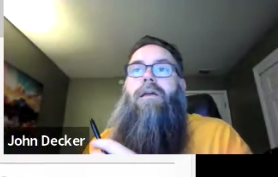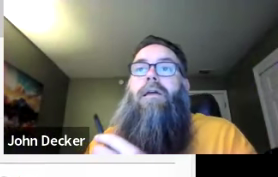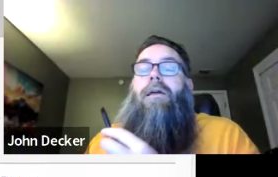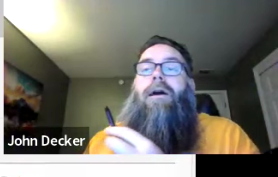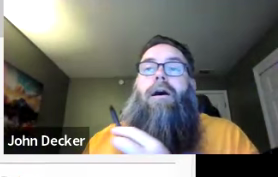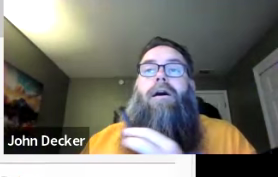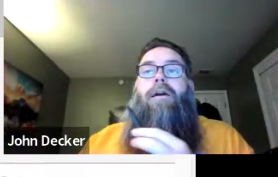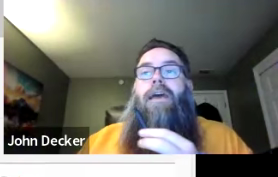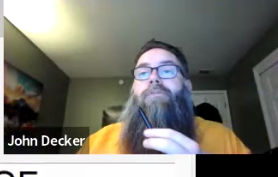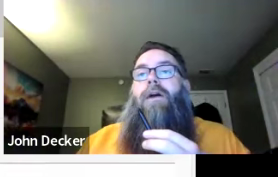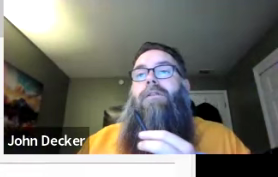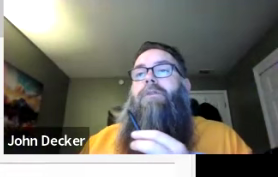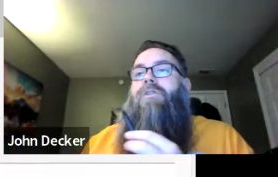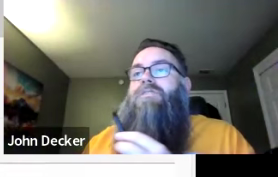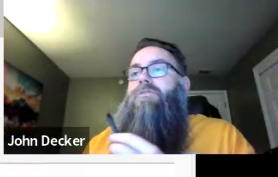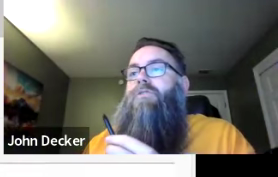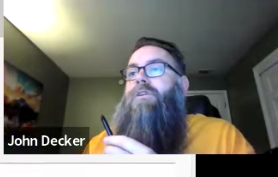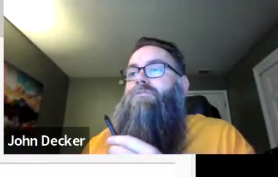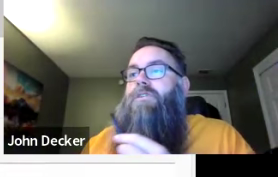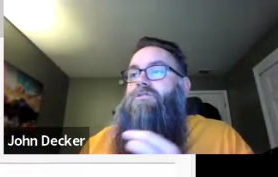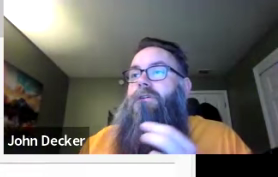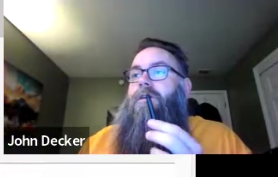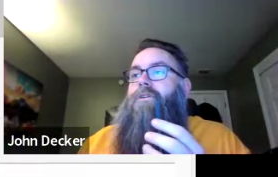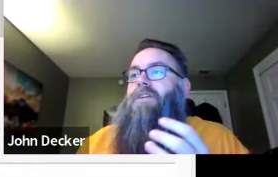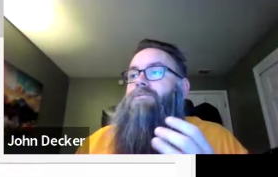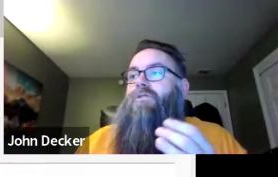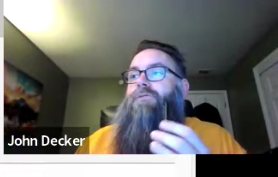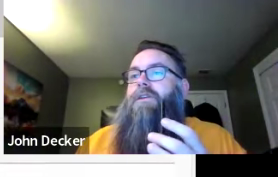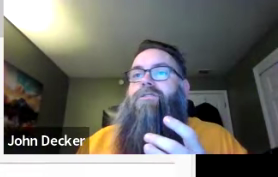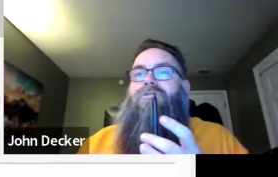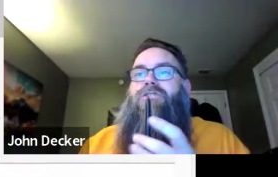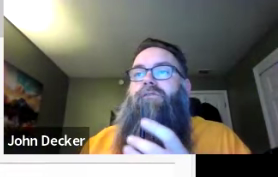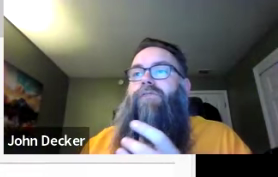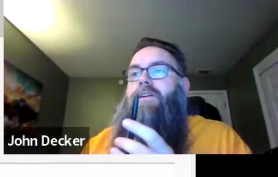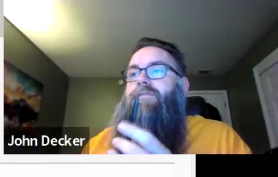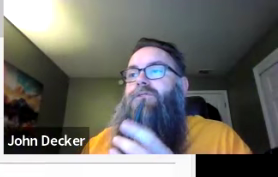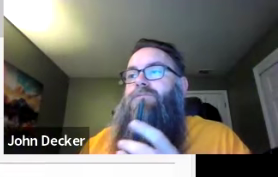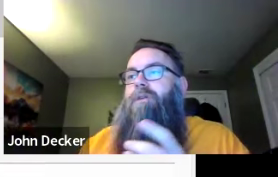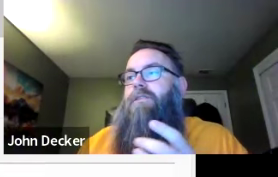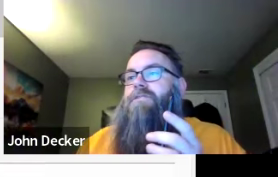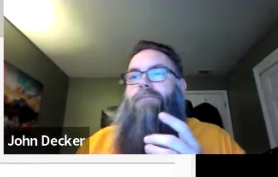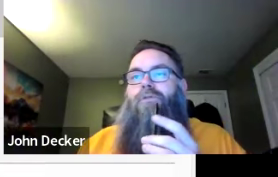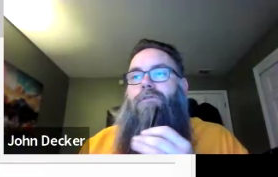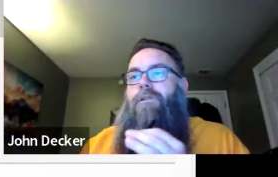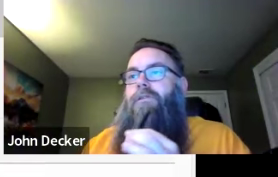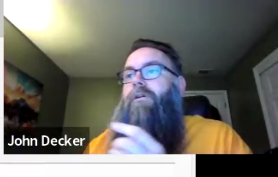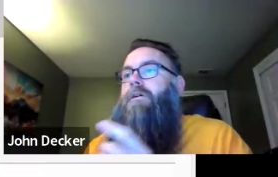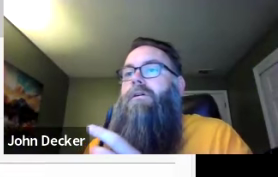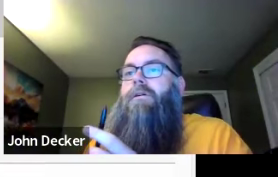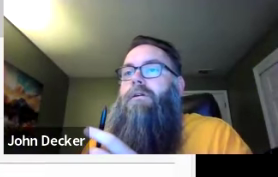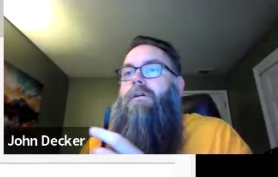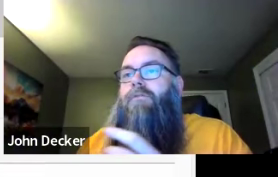dropped. Capital outlay, request to appropriate 2.2 million one-time general fund construction phase for the sprinklers at